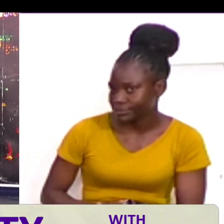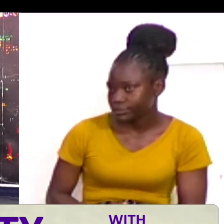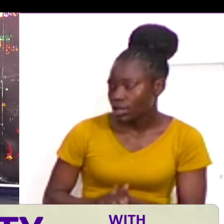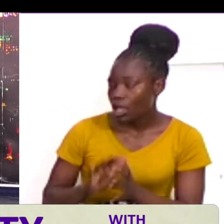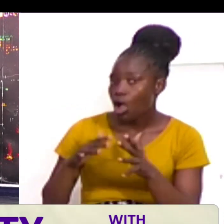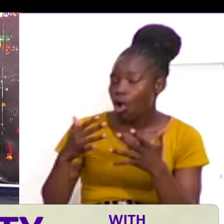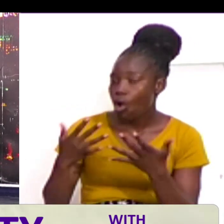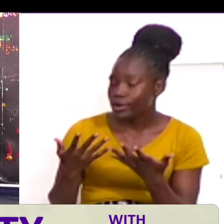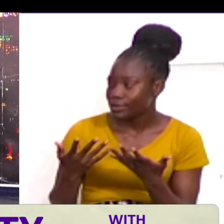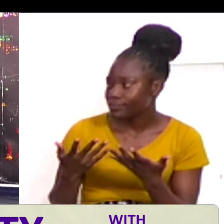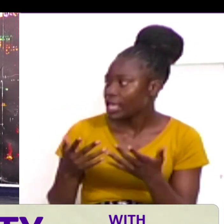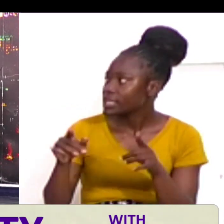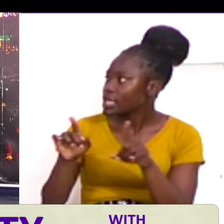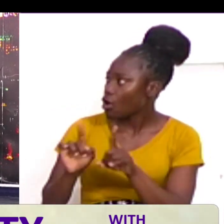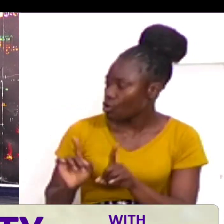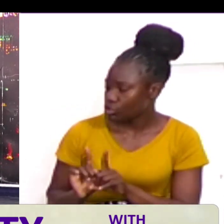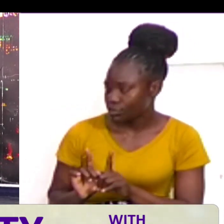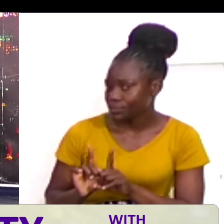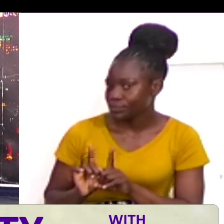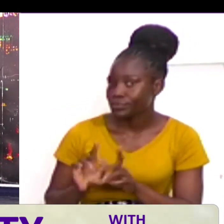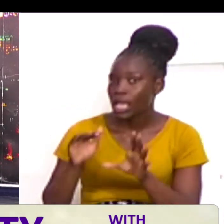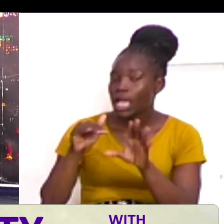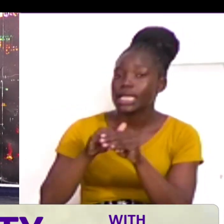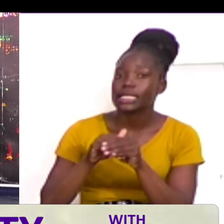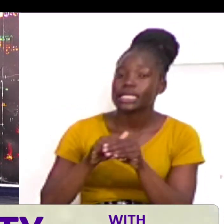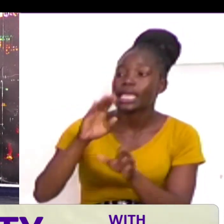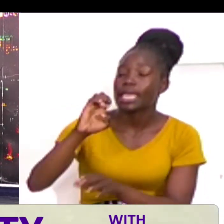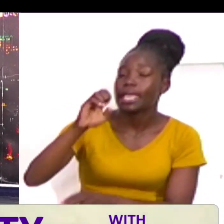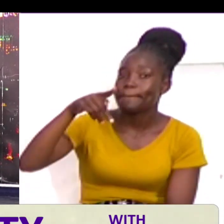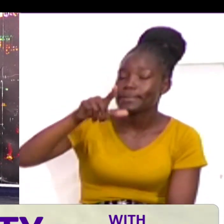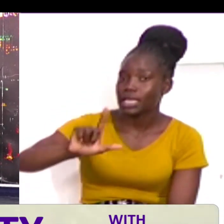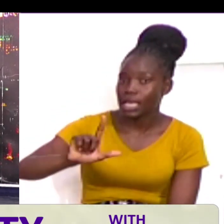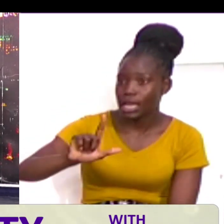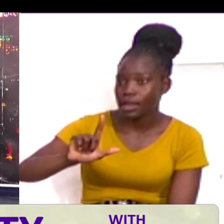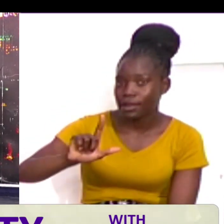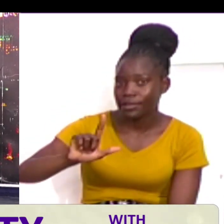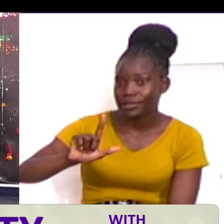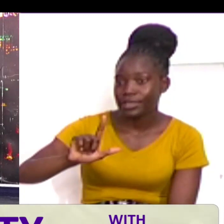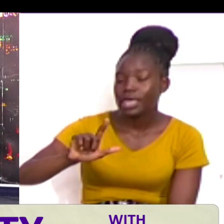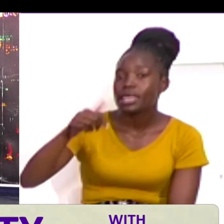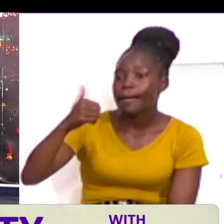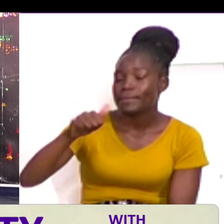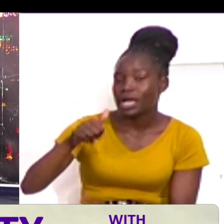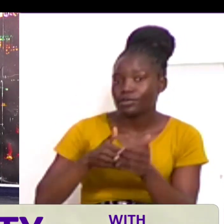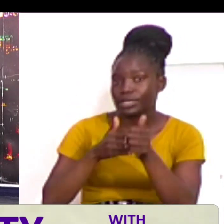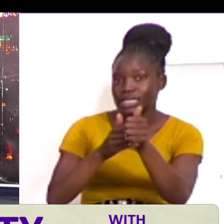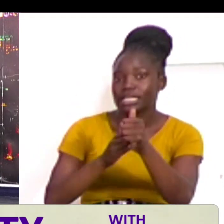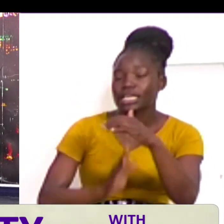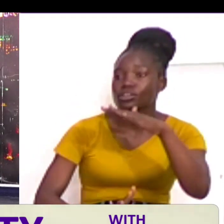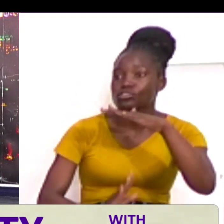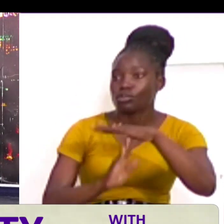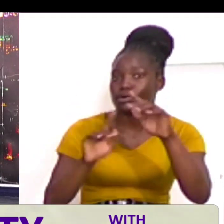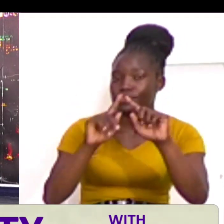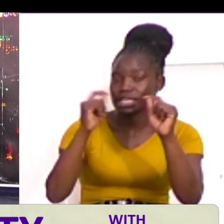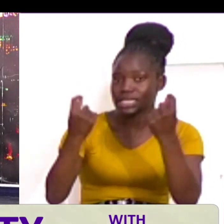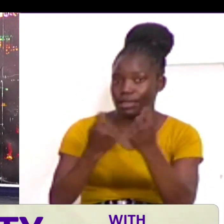Or they're also still in the EPL, for example, they're still leading top of the table